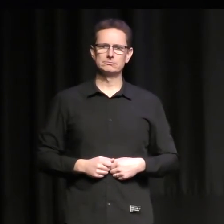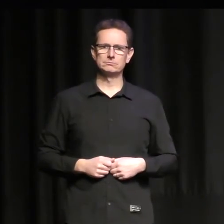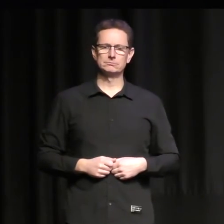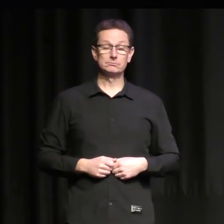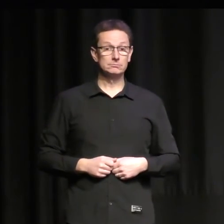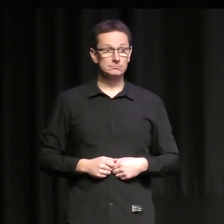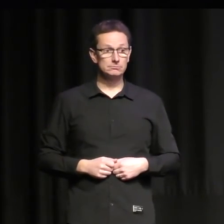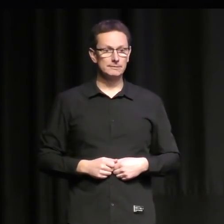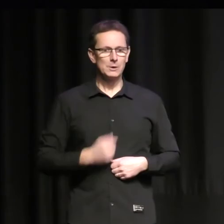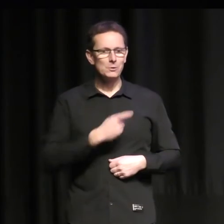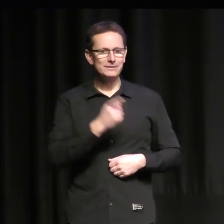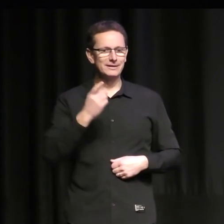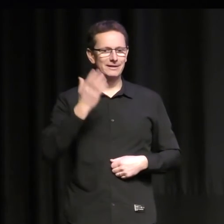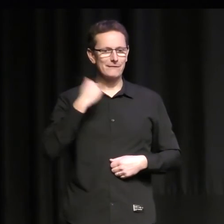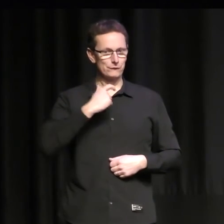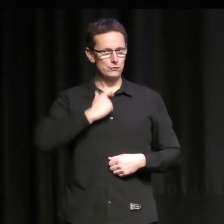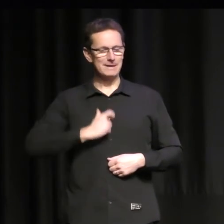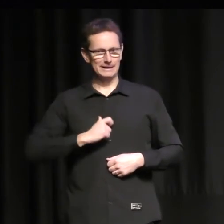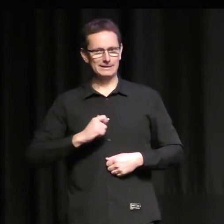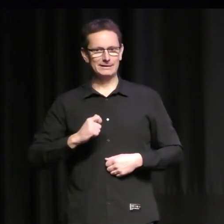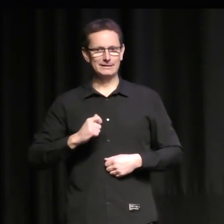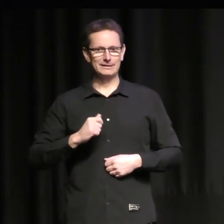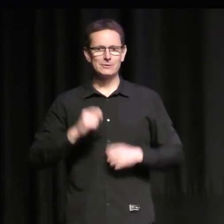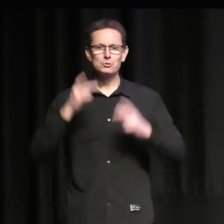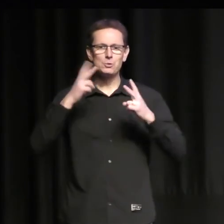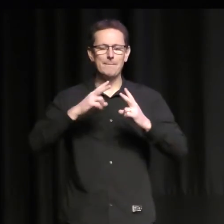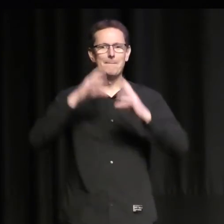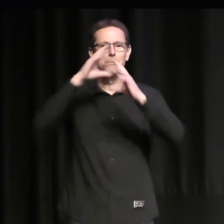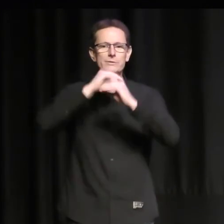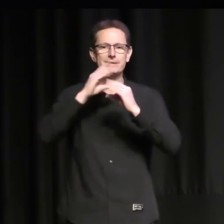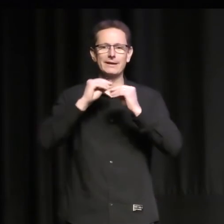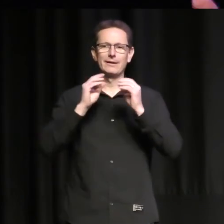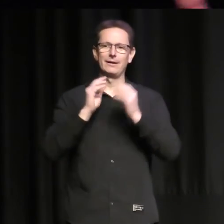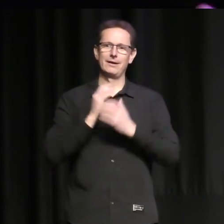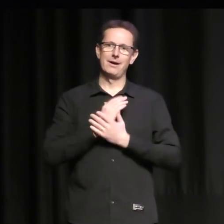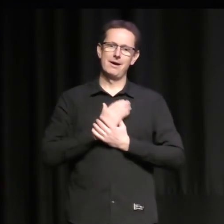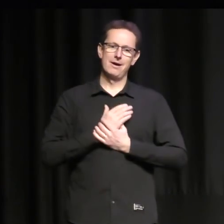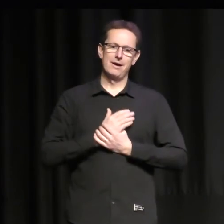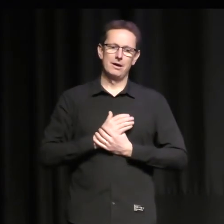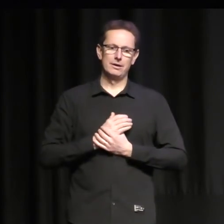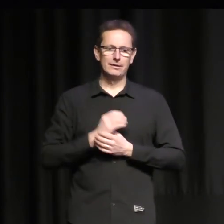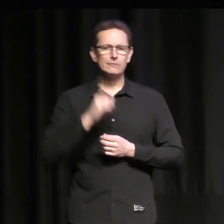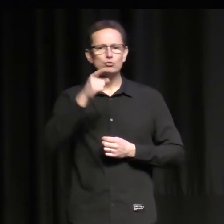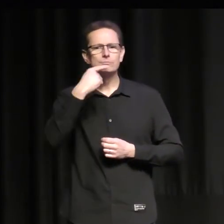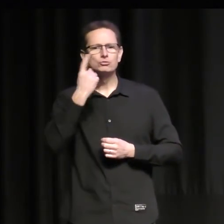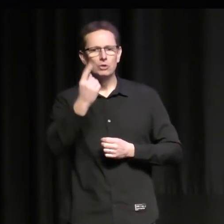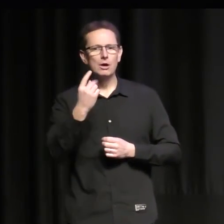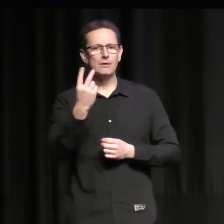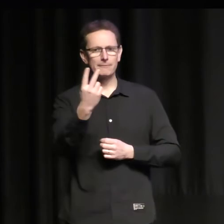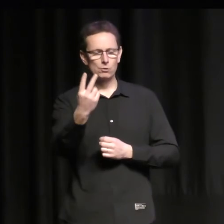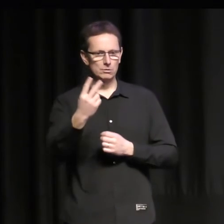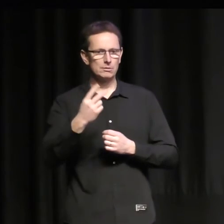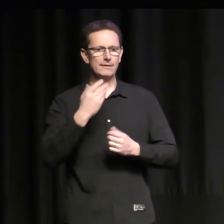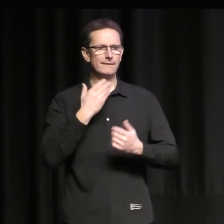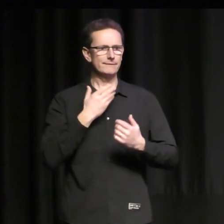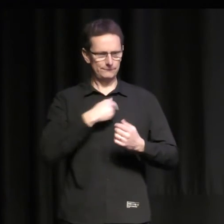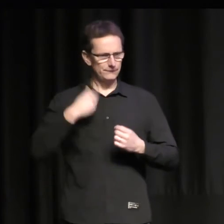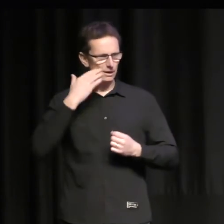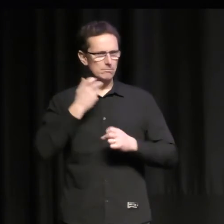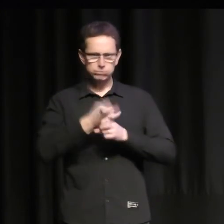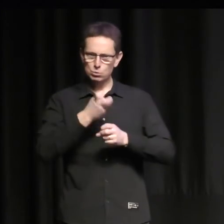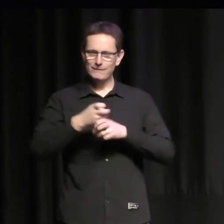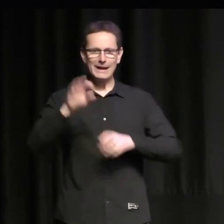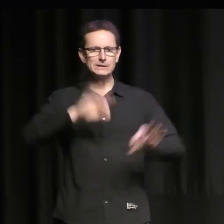You can imagine, for me, this was music. Why don't we experiment here in India? So